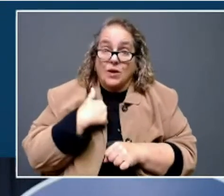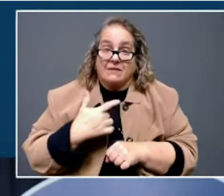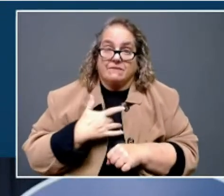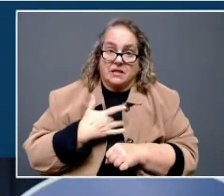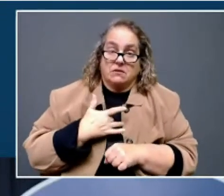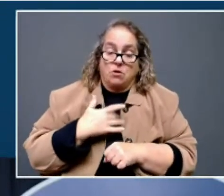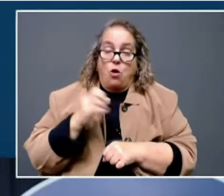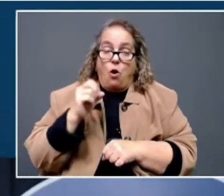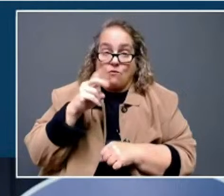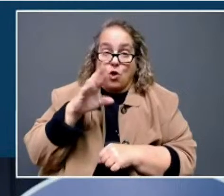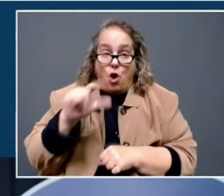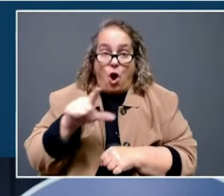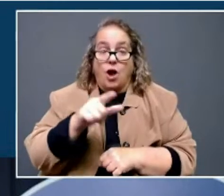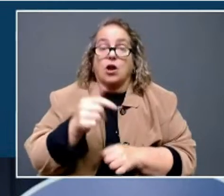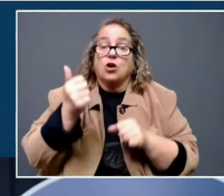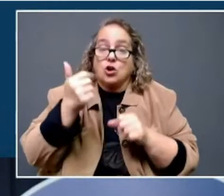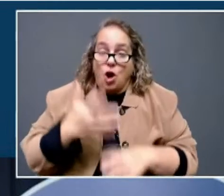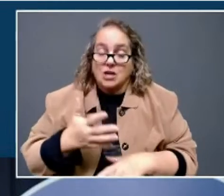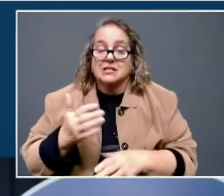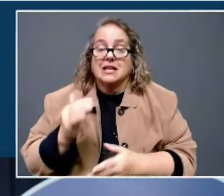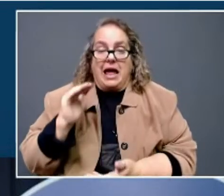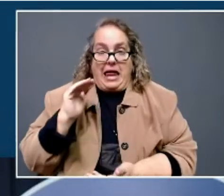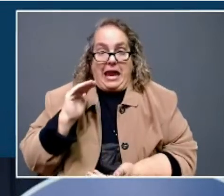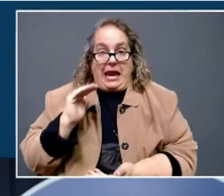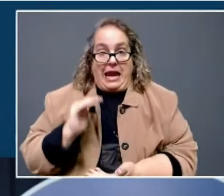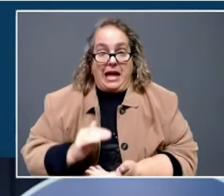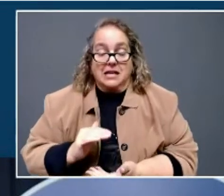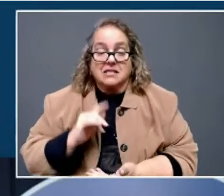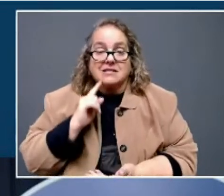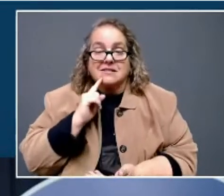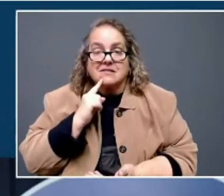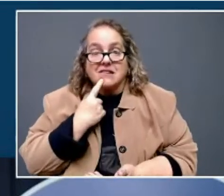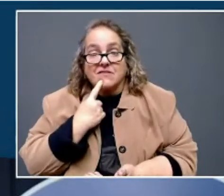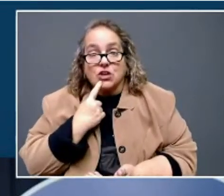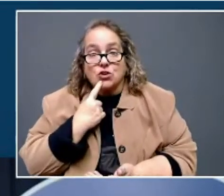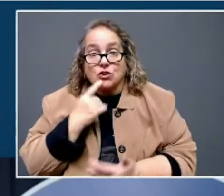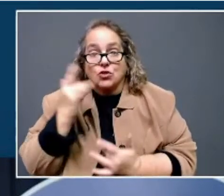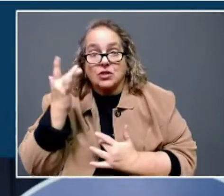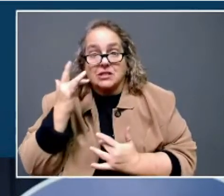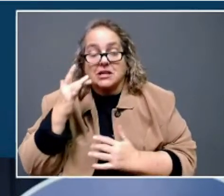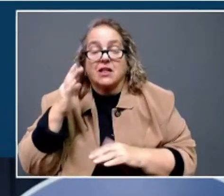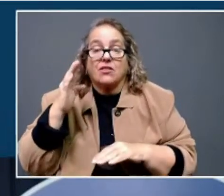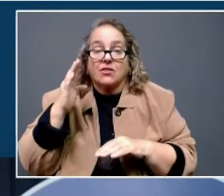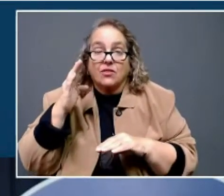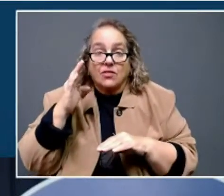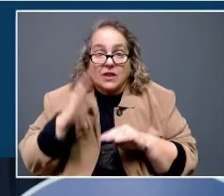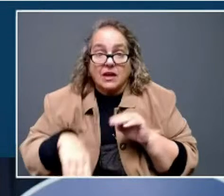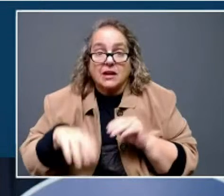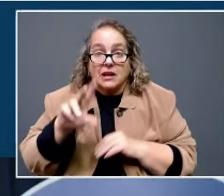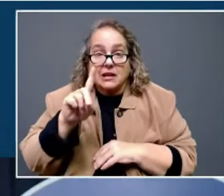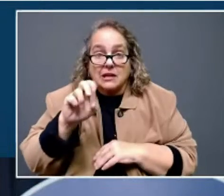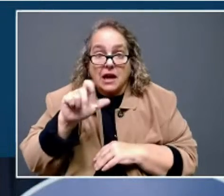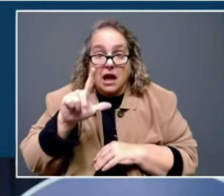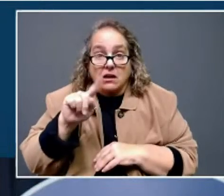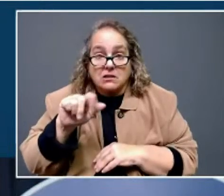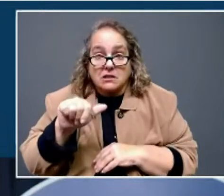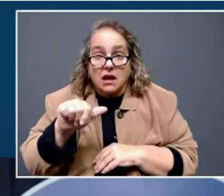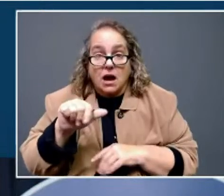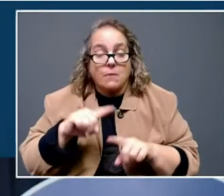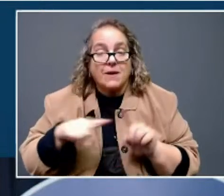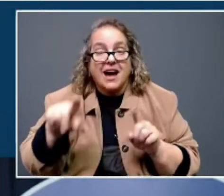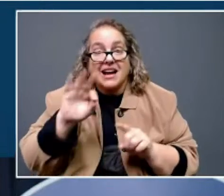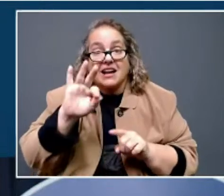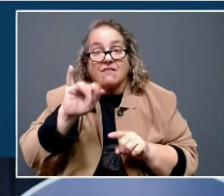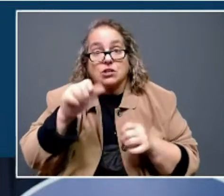causes less severe disease generally than Delta. But if it is already double the number